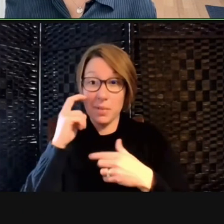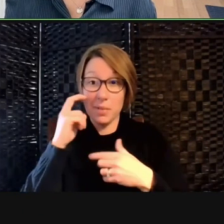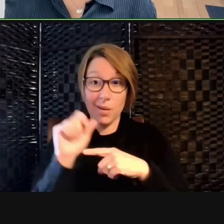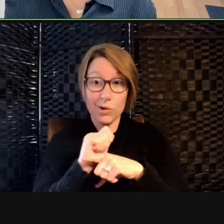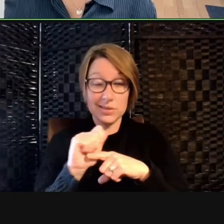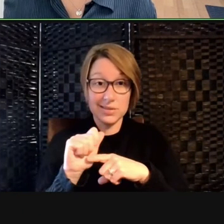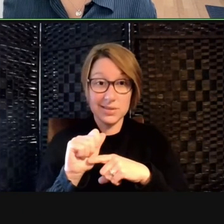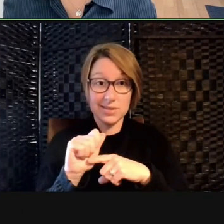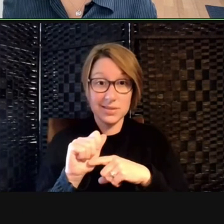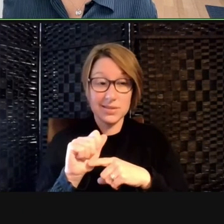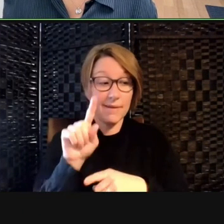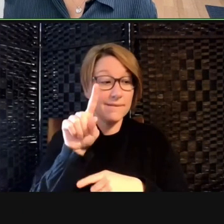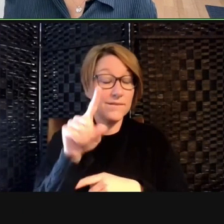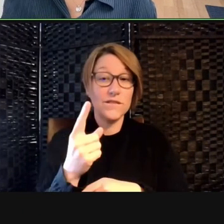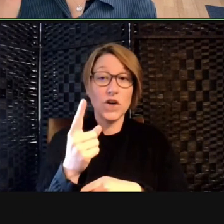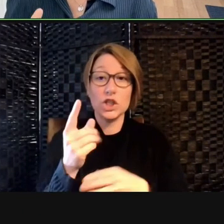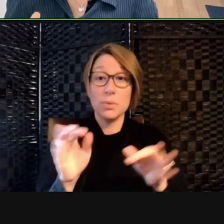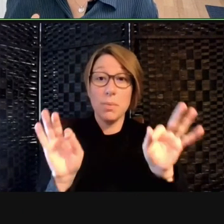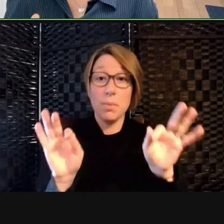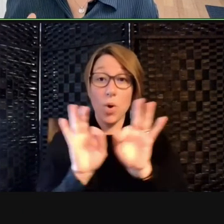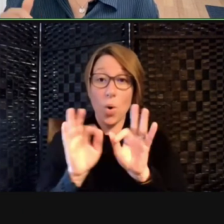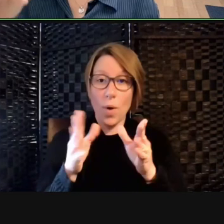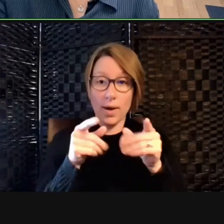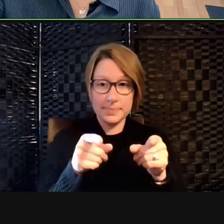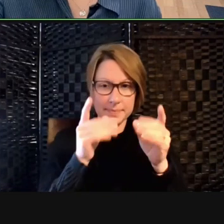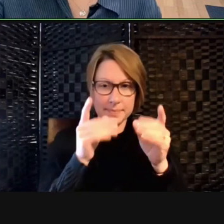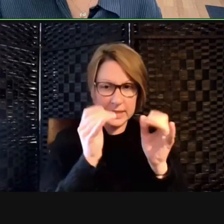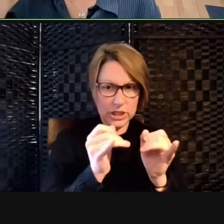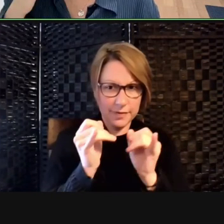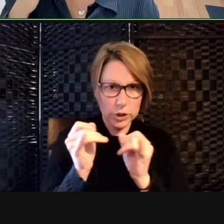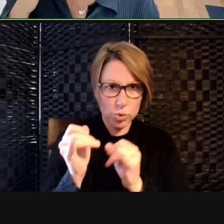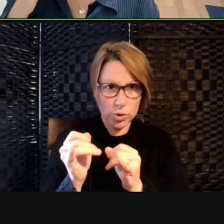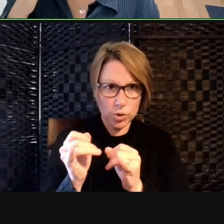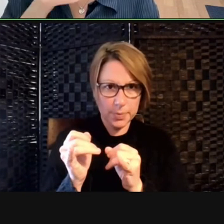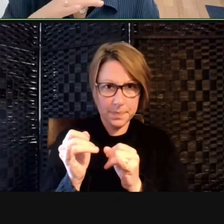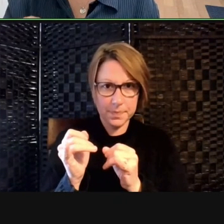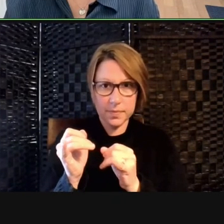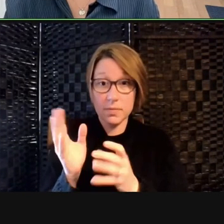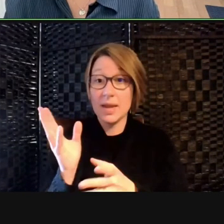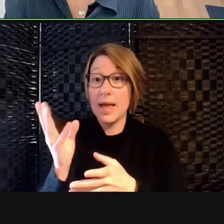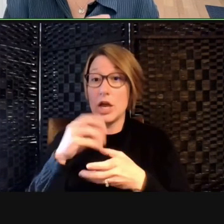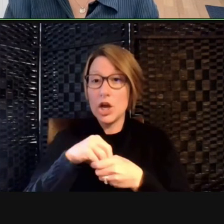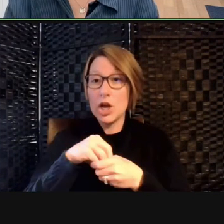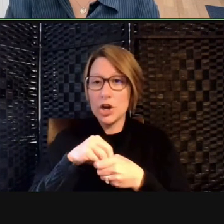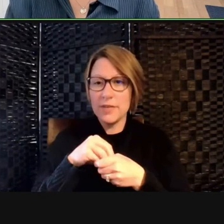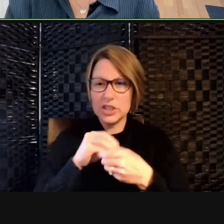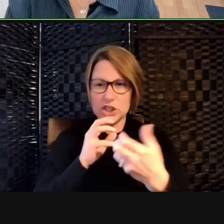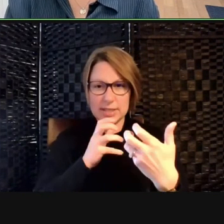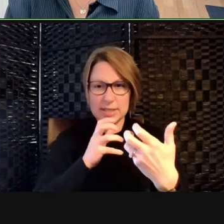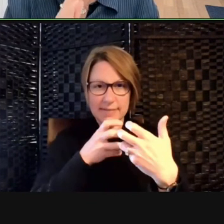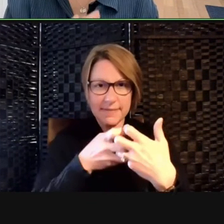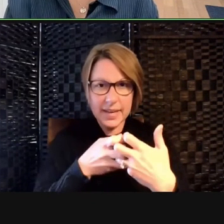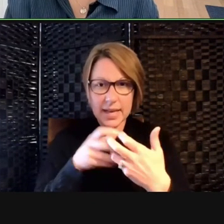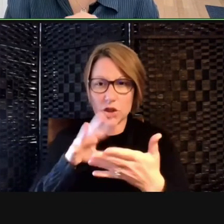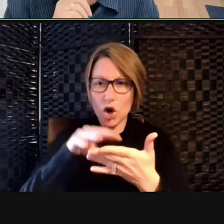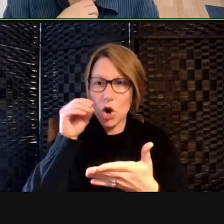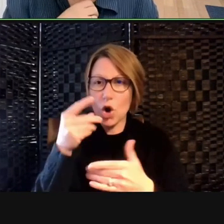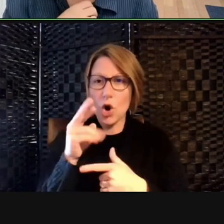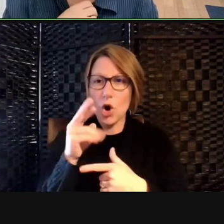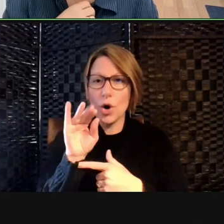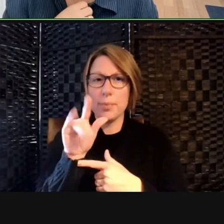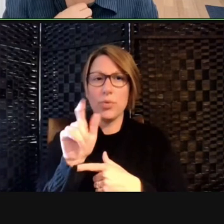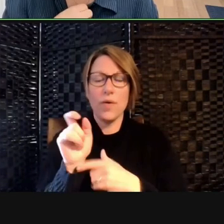look at the individual. We're going to select interventions that fit that individual, what their learning profile is, what skills they have, what support